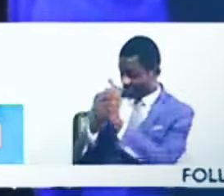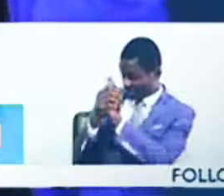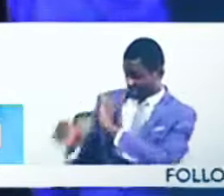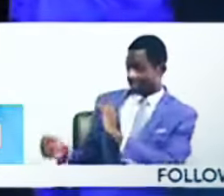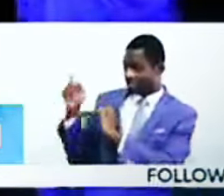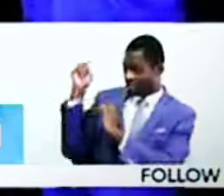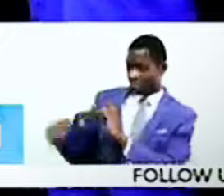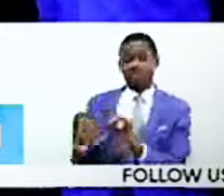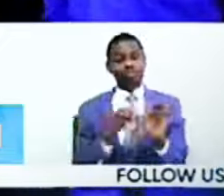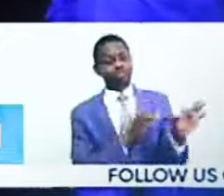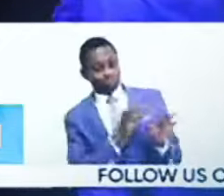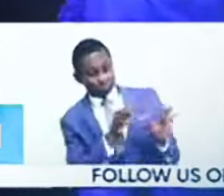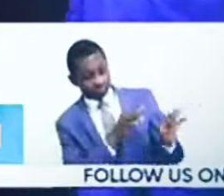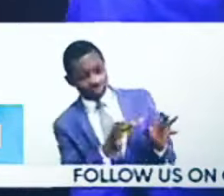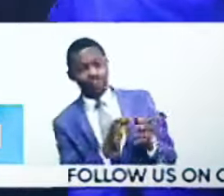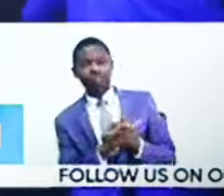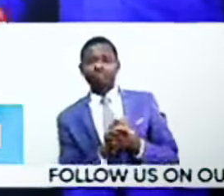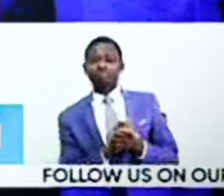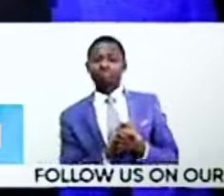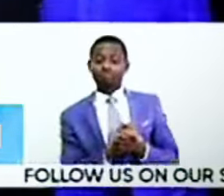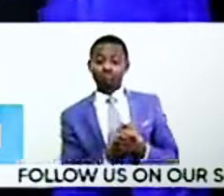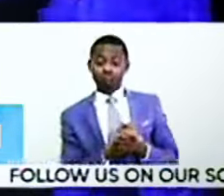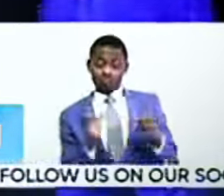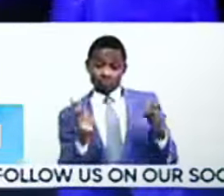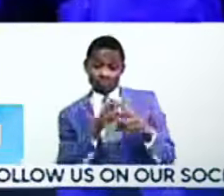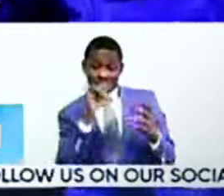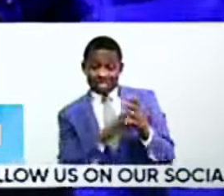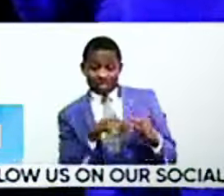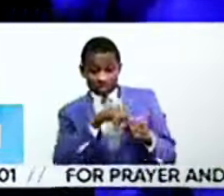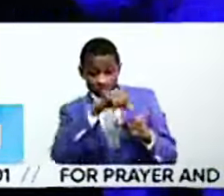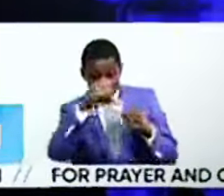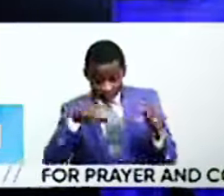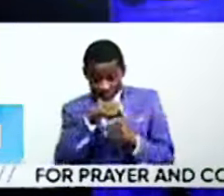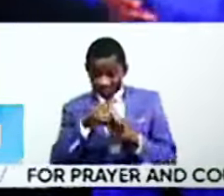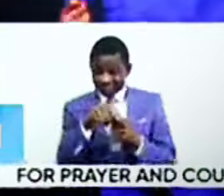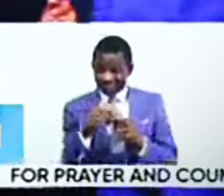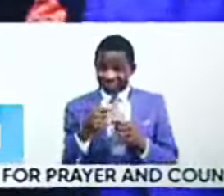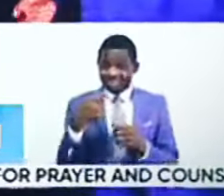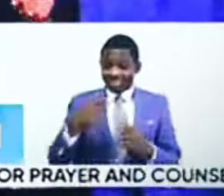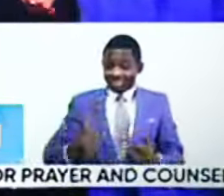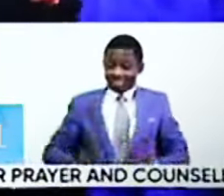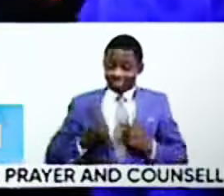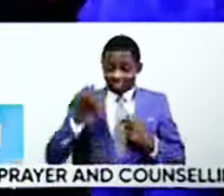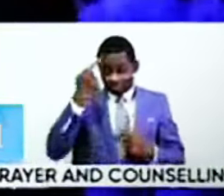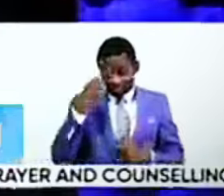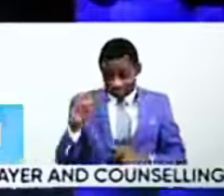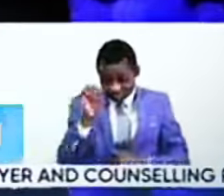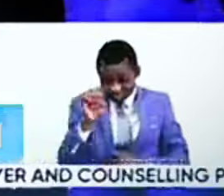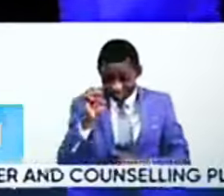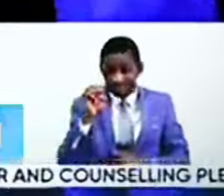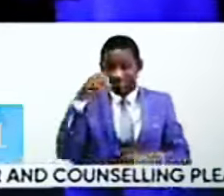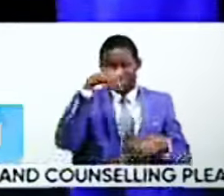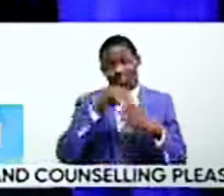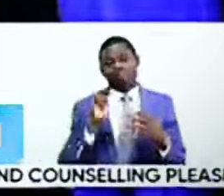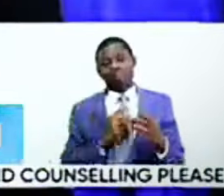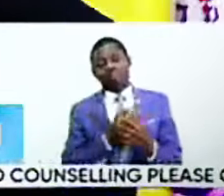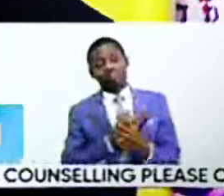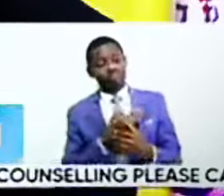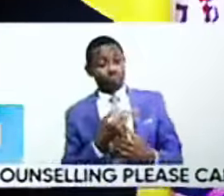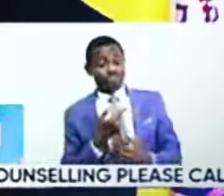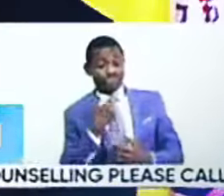ya say. This is about the eternal life in us. See, the promised Holy Spirit on our lives.